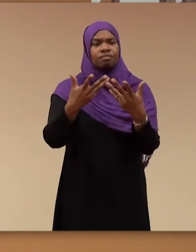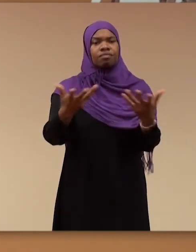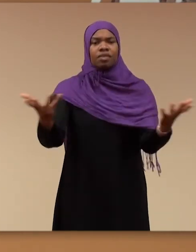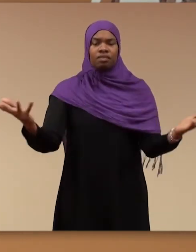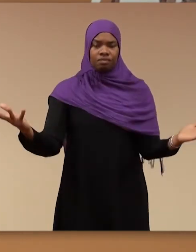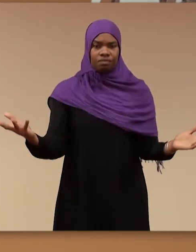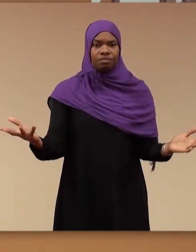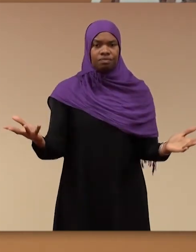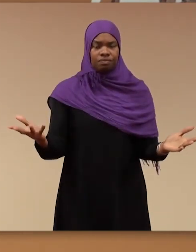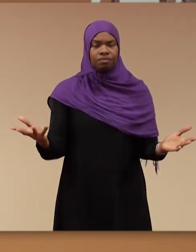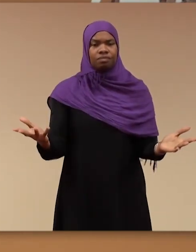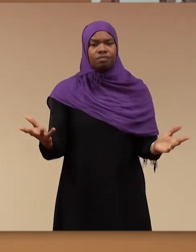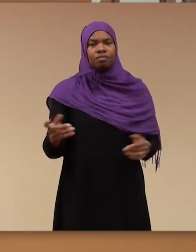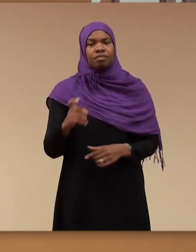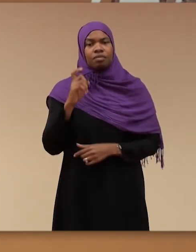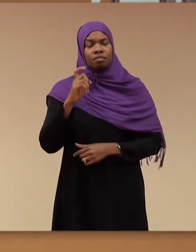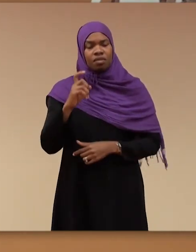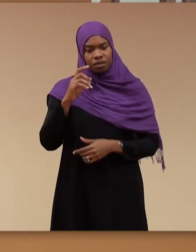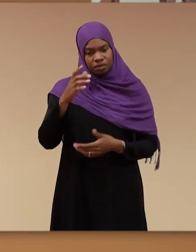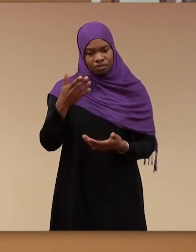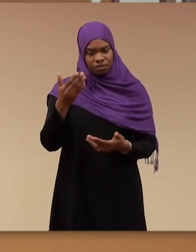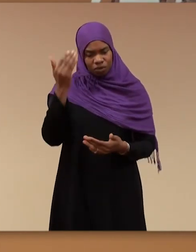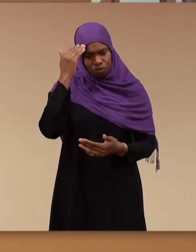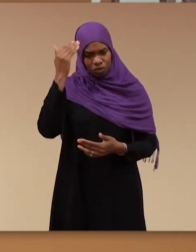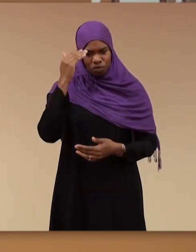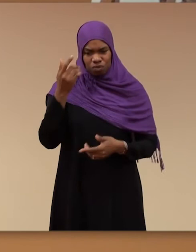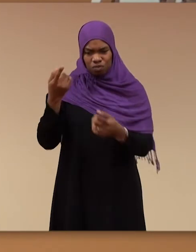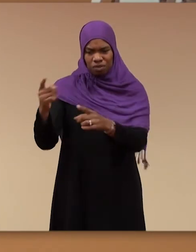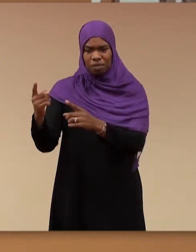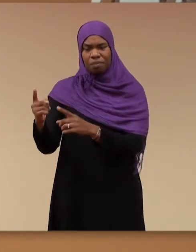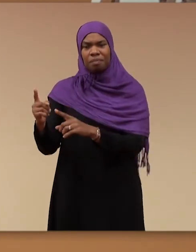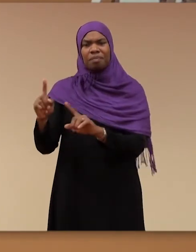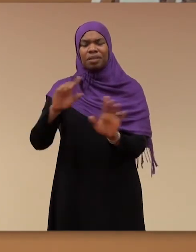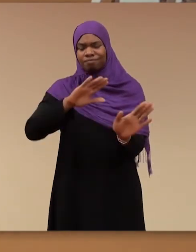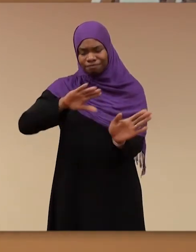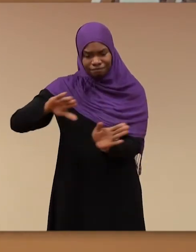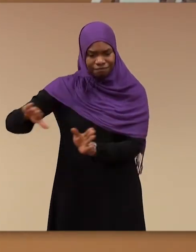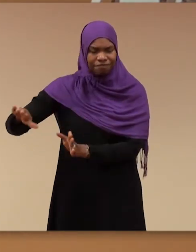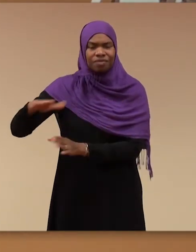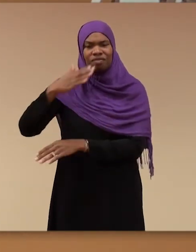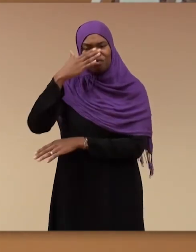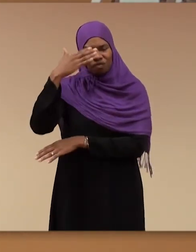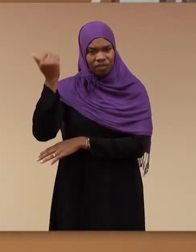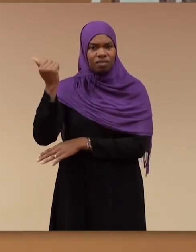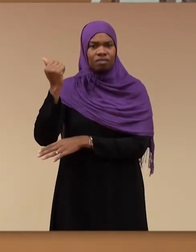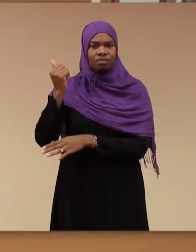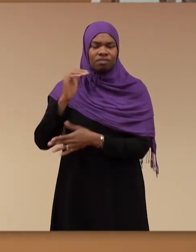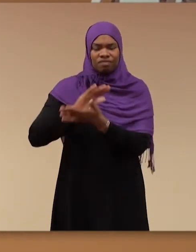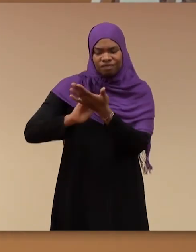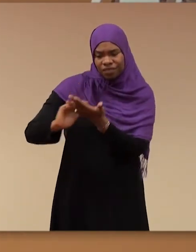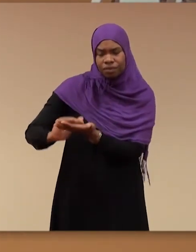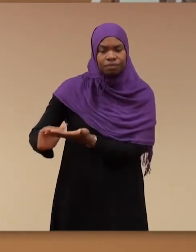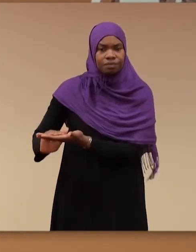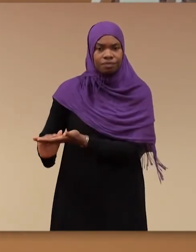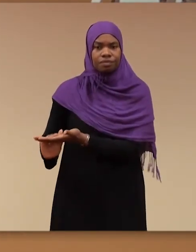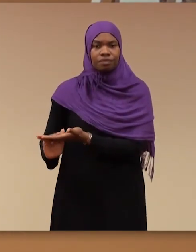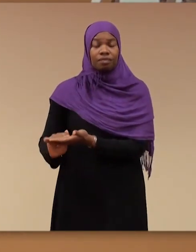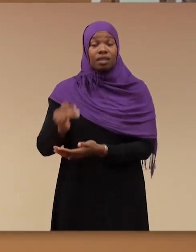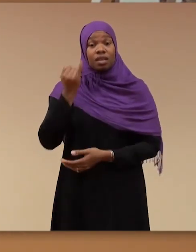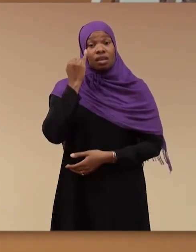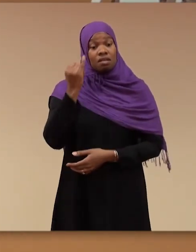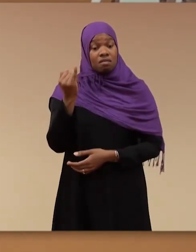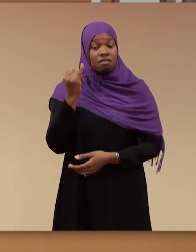of ihsan. Even if somebody kills somebody and justice has been served and he deserved to be